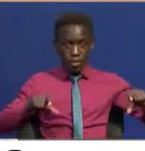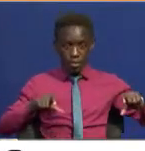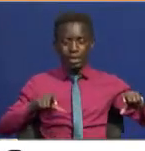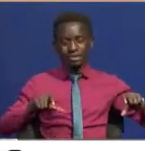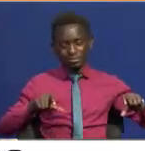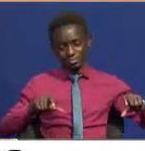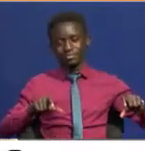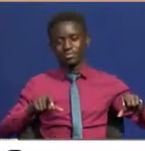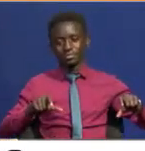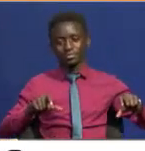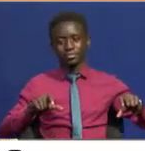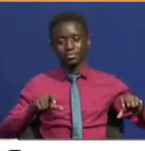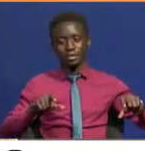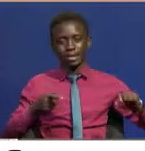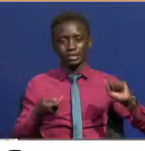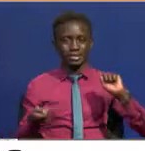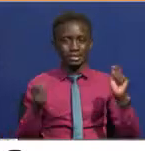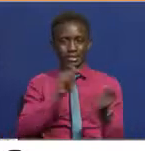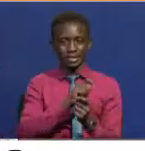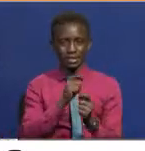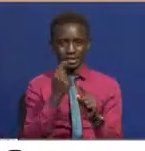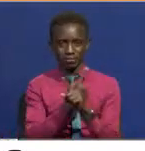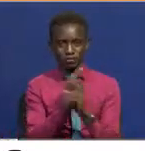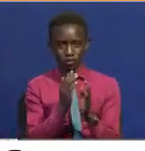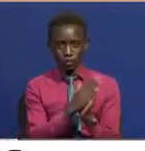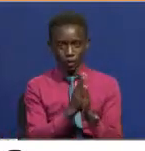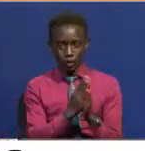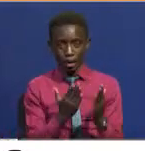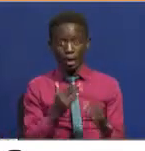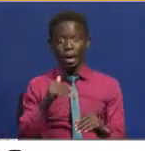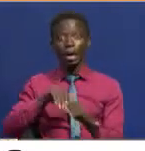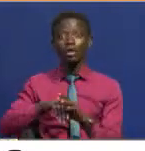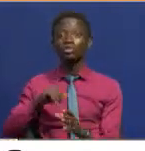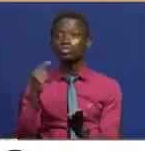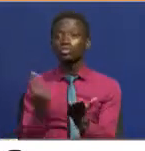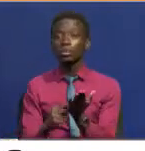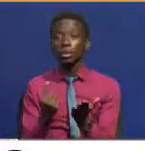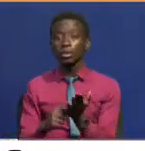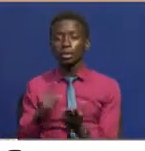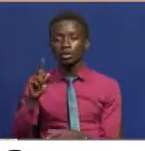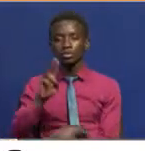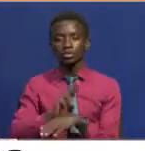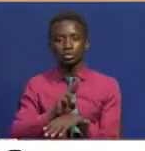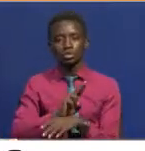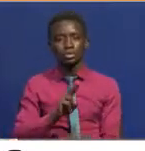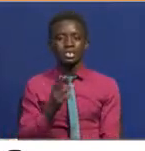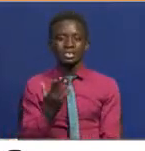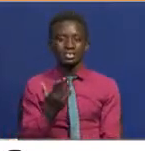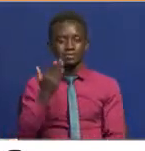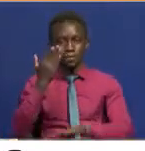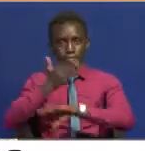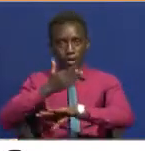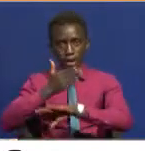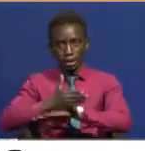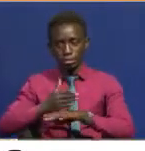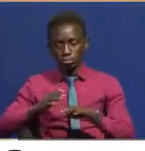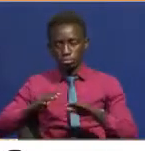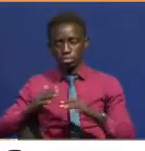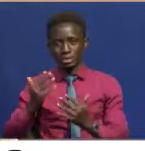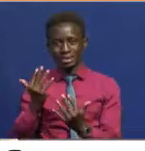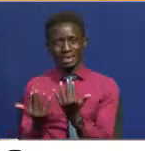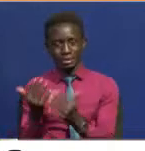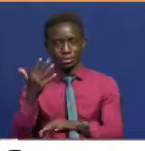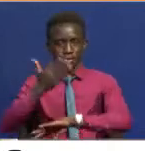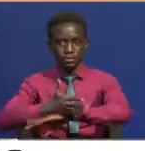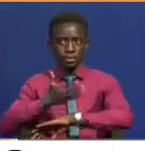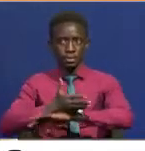said, also in Uganda, I remember we used an artificial turf. And I will tell you, players that were never defending back